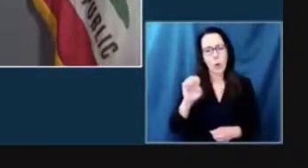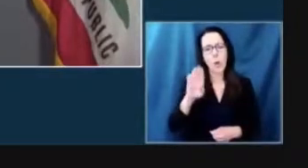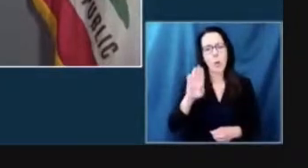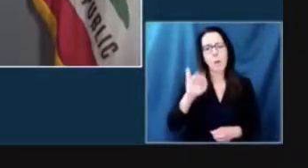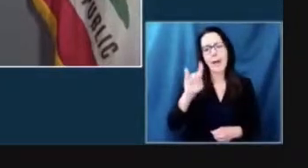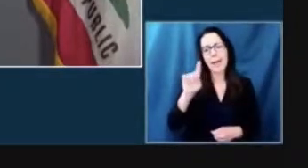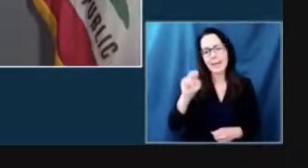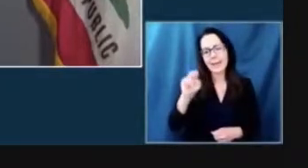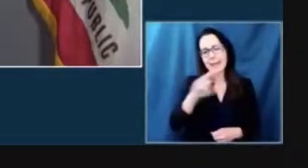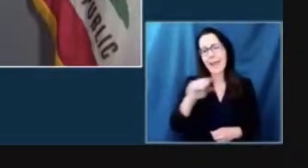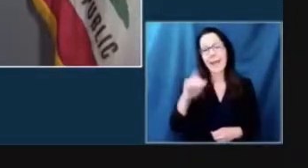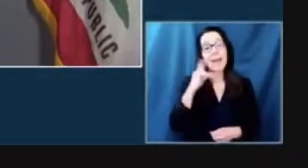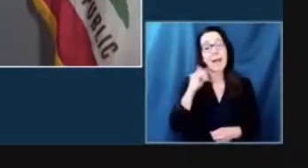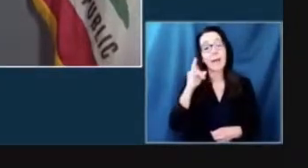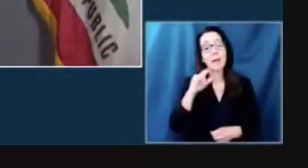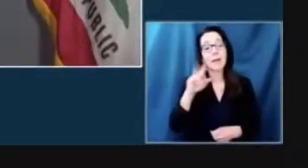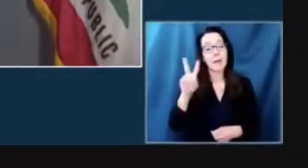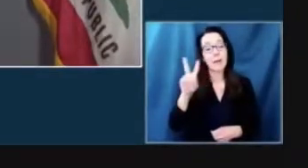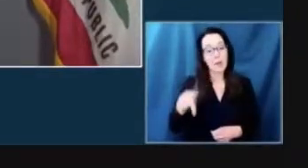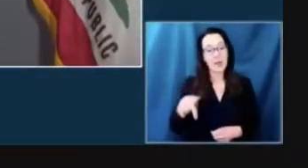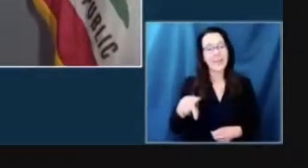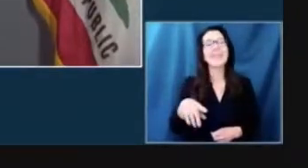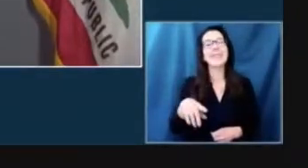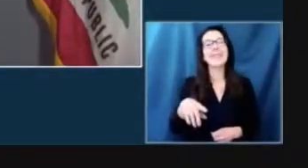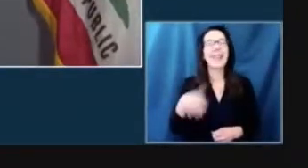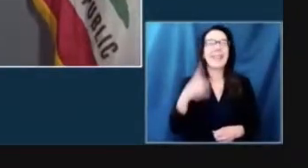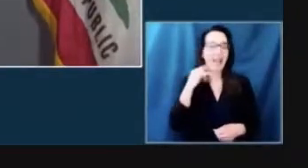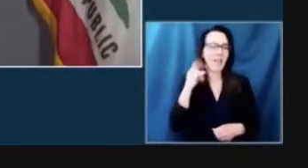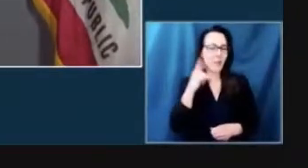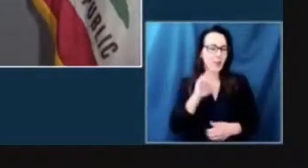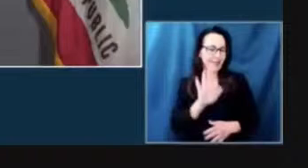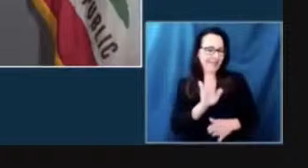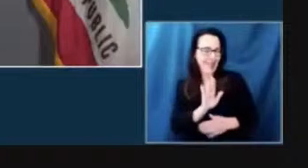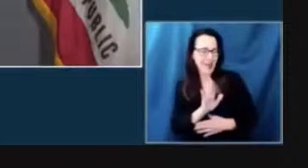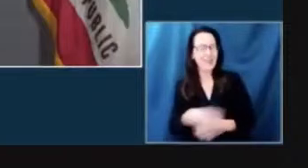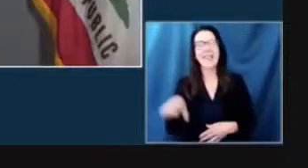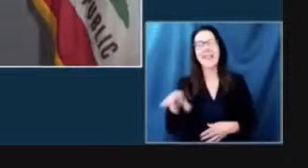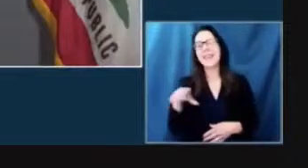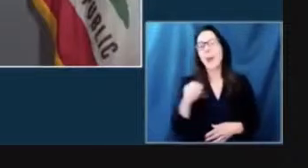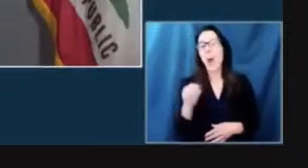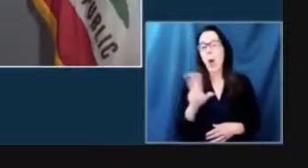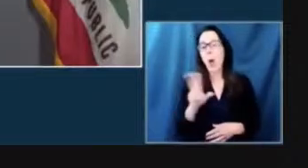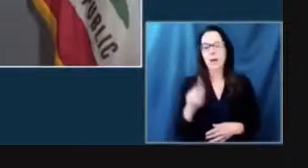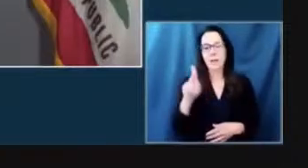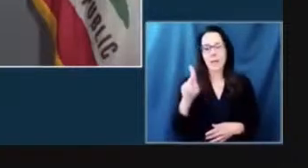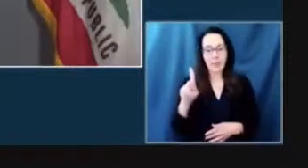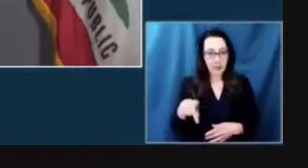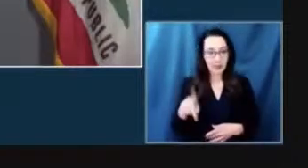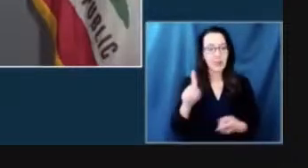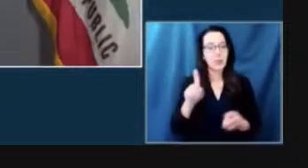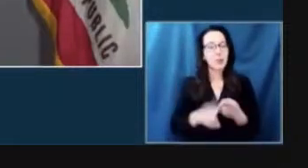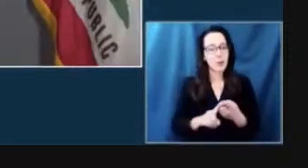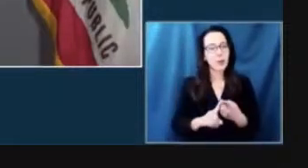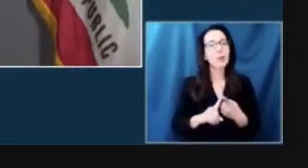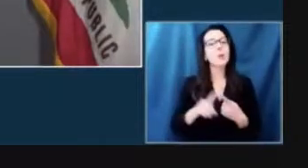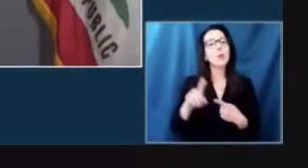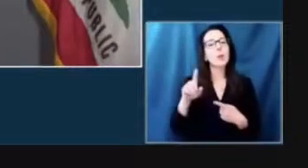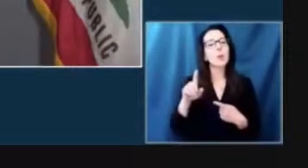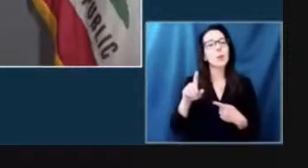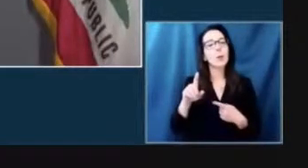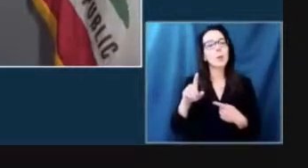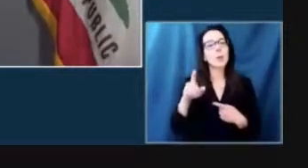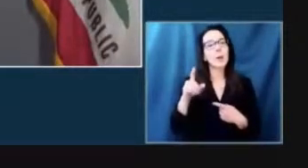own Vice President Kamala Harris to the House chamber as the president delivered his first State of the